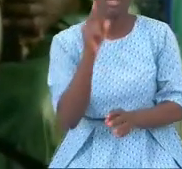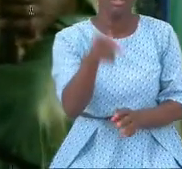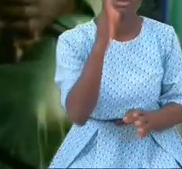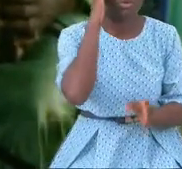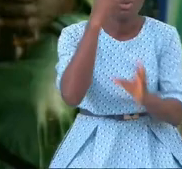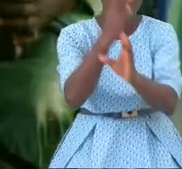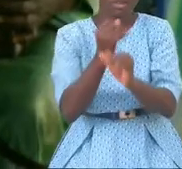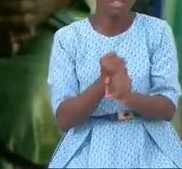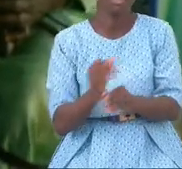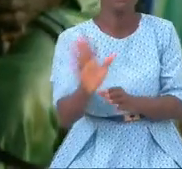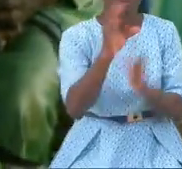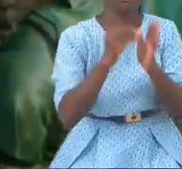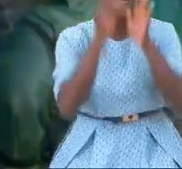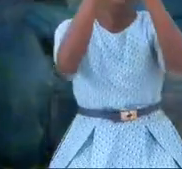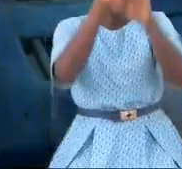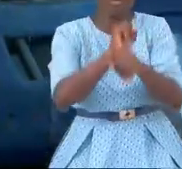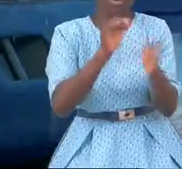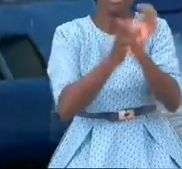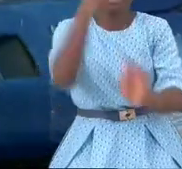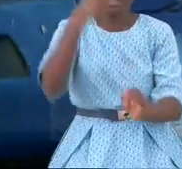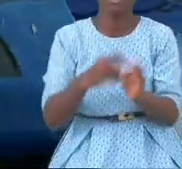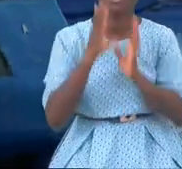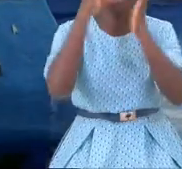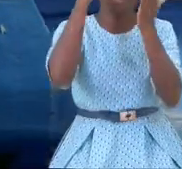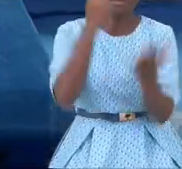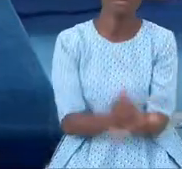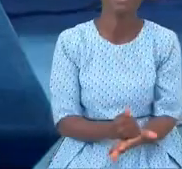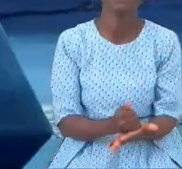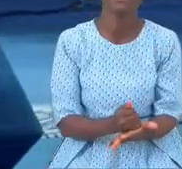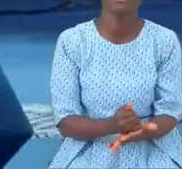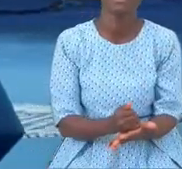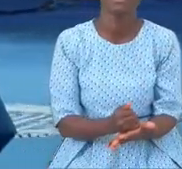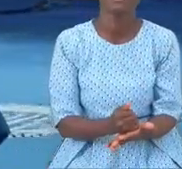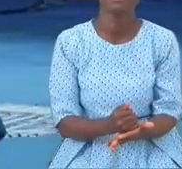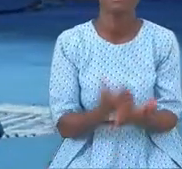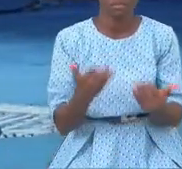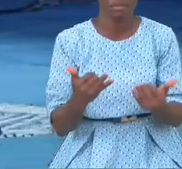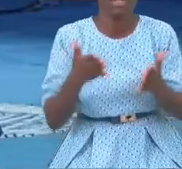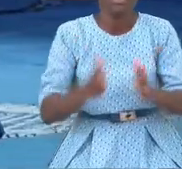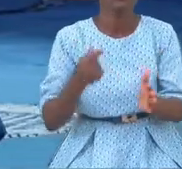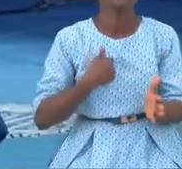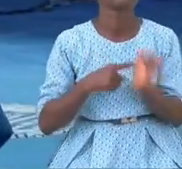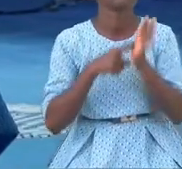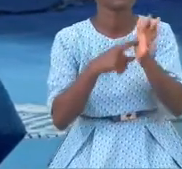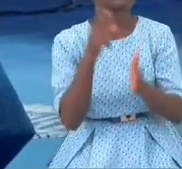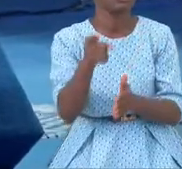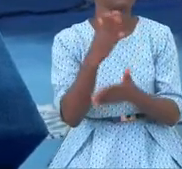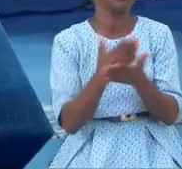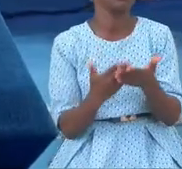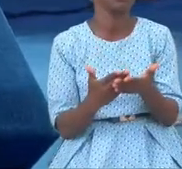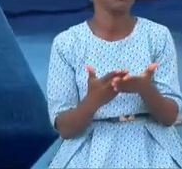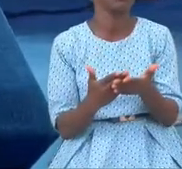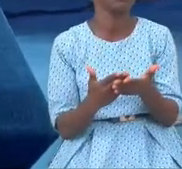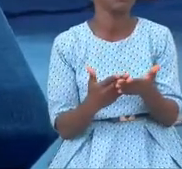Let me show you some. Just two people today. They, just like you now, like where you are. That's how they